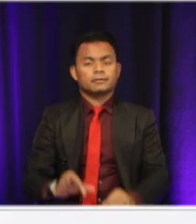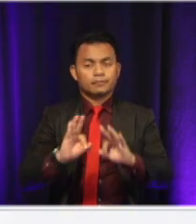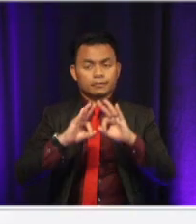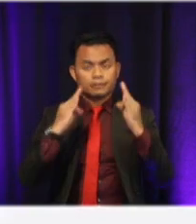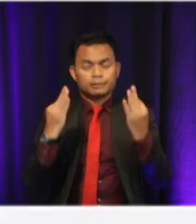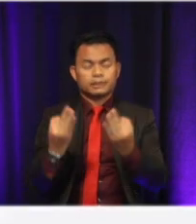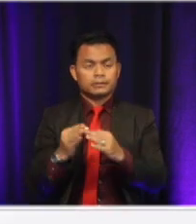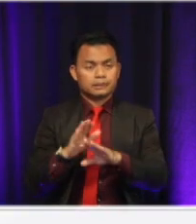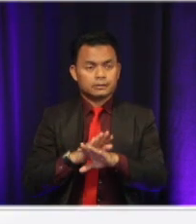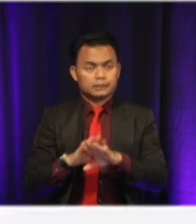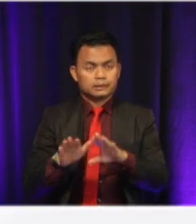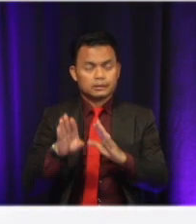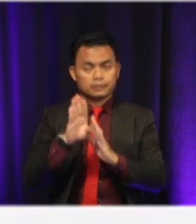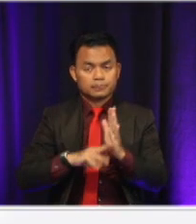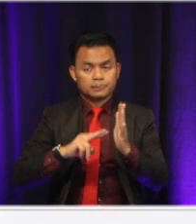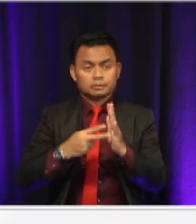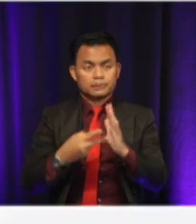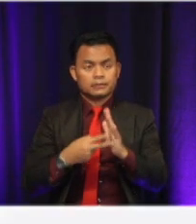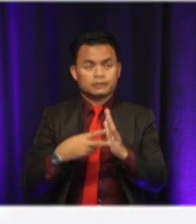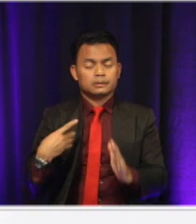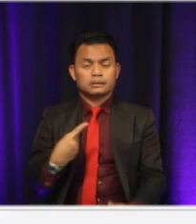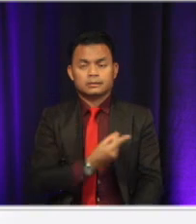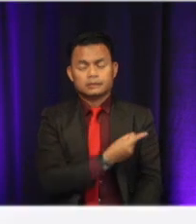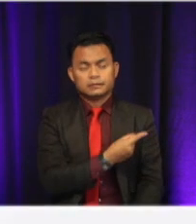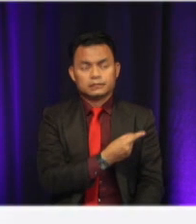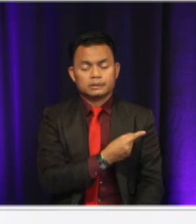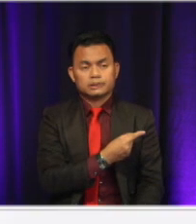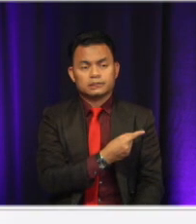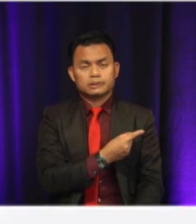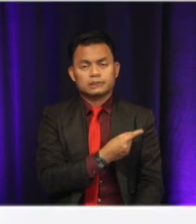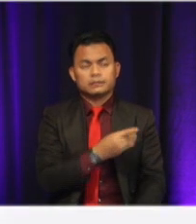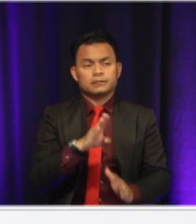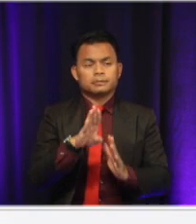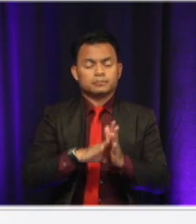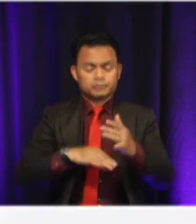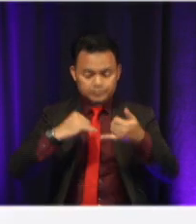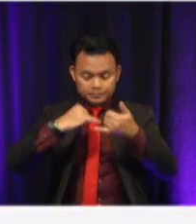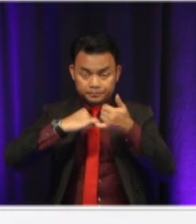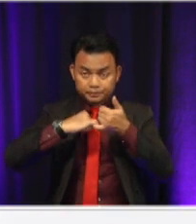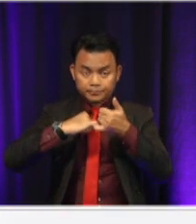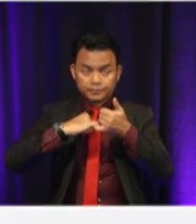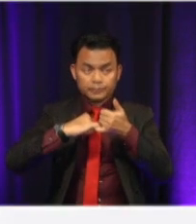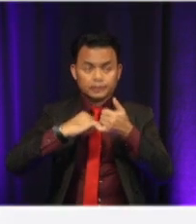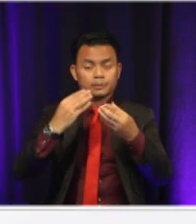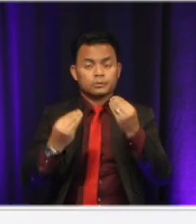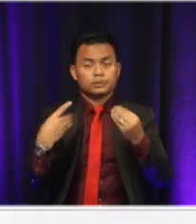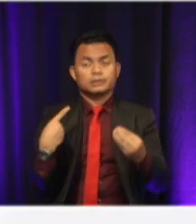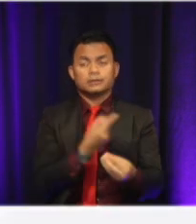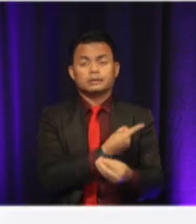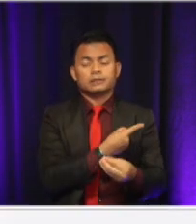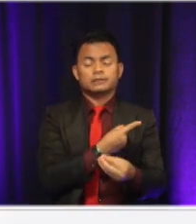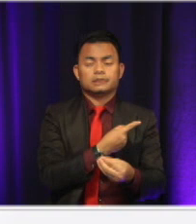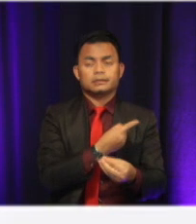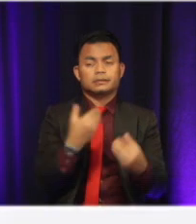It doesn't mean that we are not in any way related, we are merely strangers,